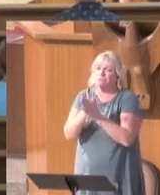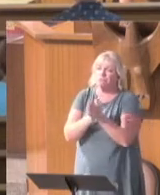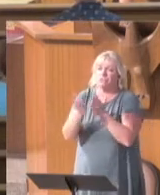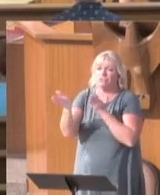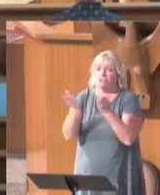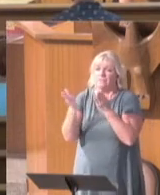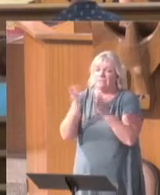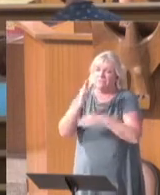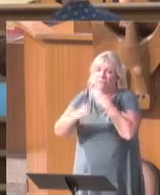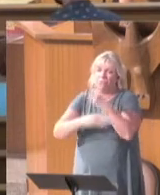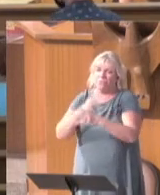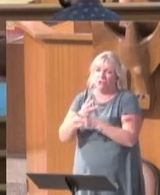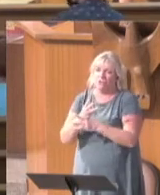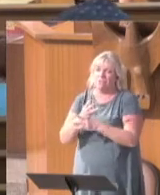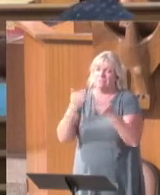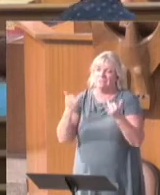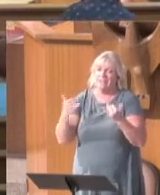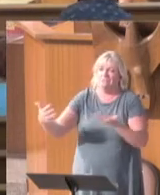Our offering will be received.